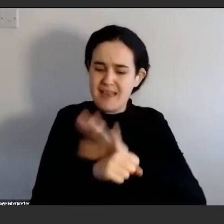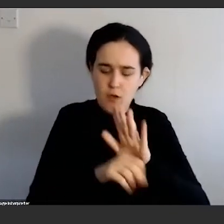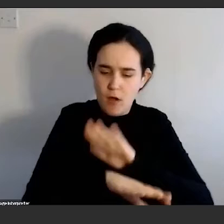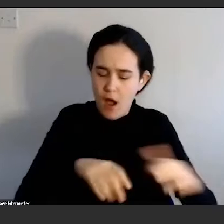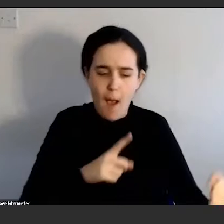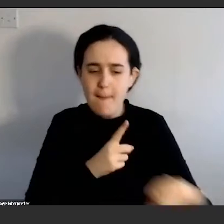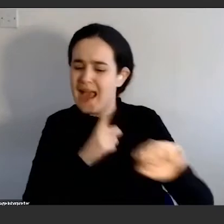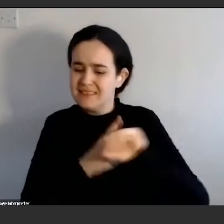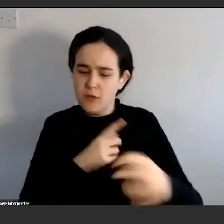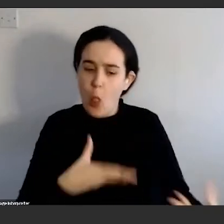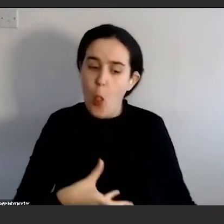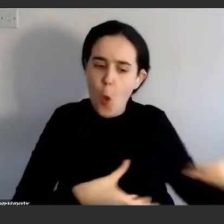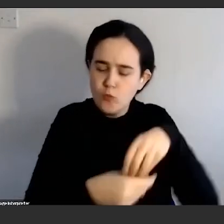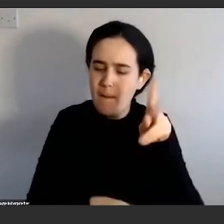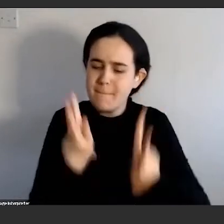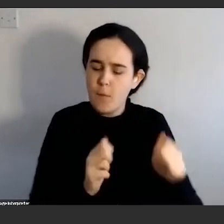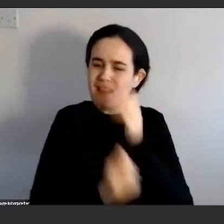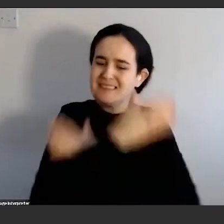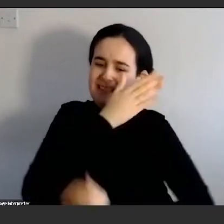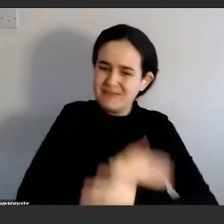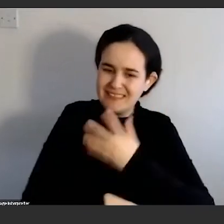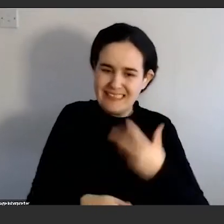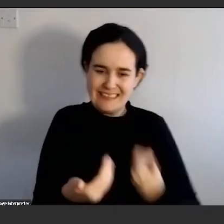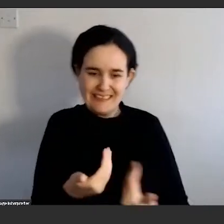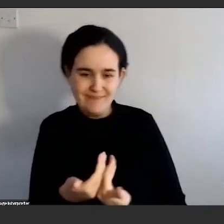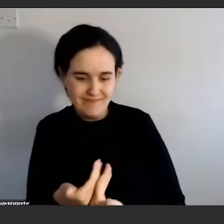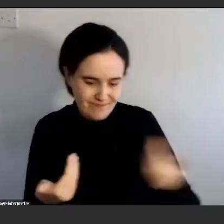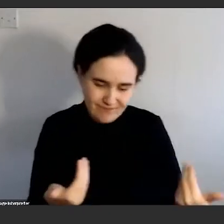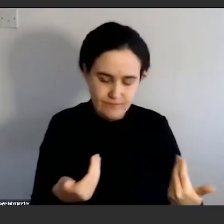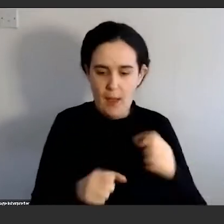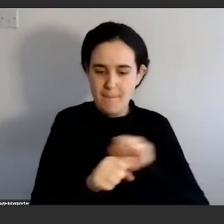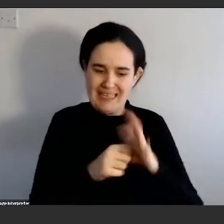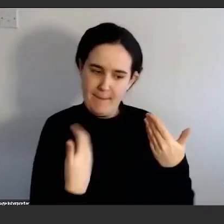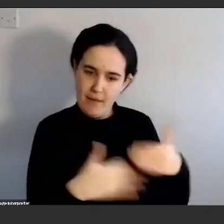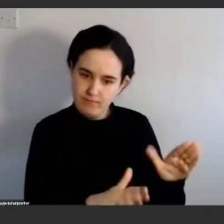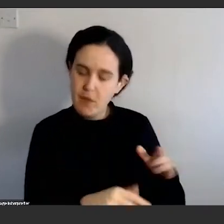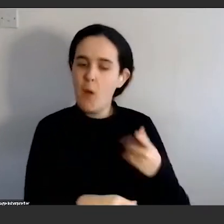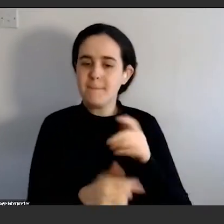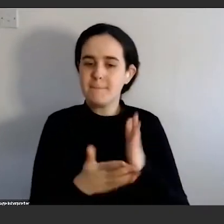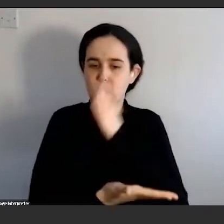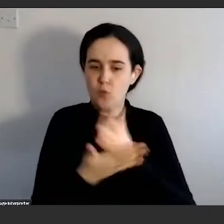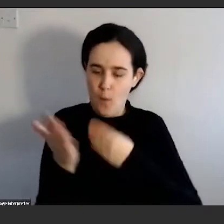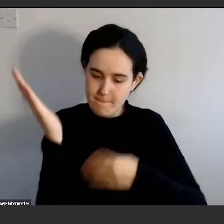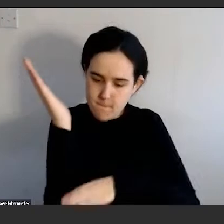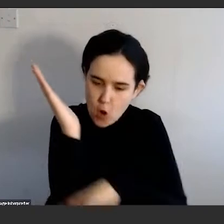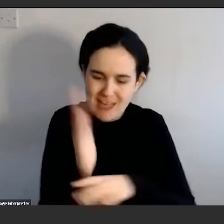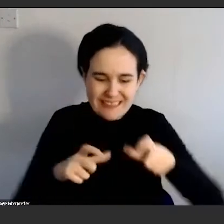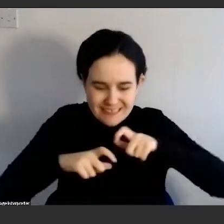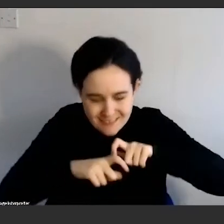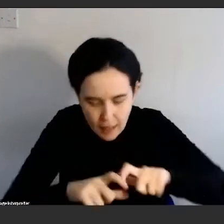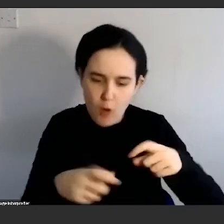becomes a reality. This can only be achieved by consultation